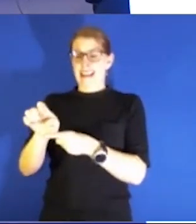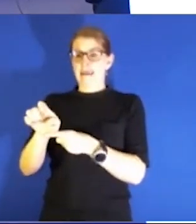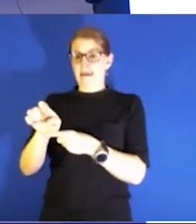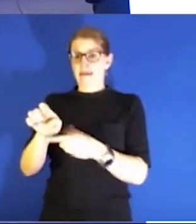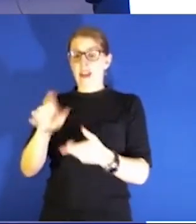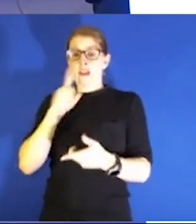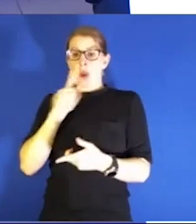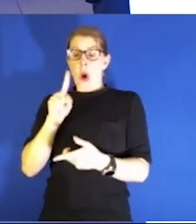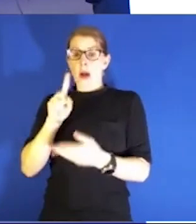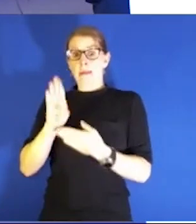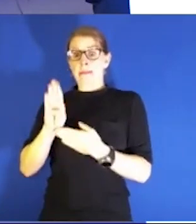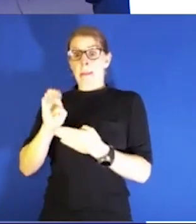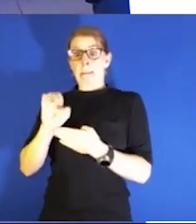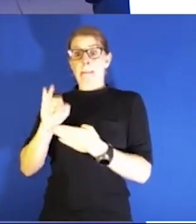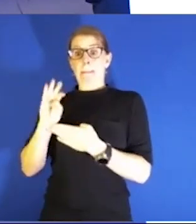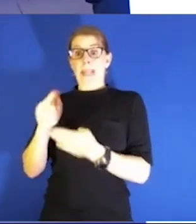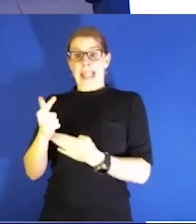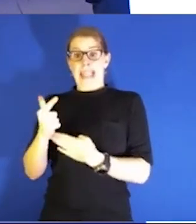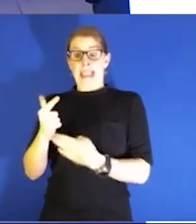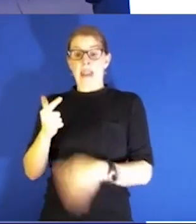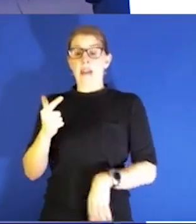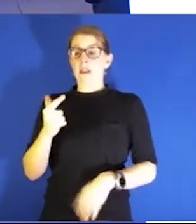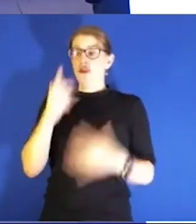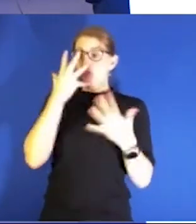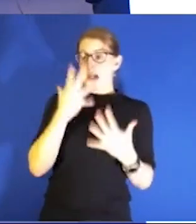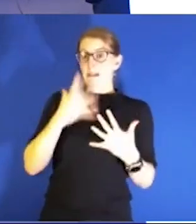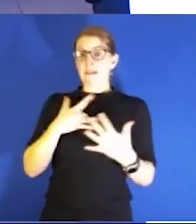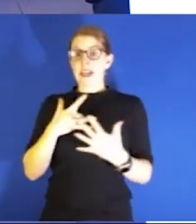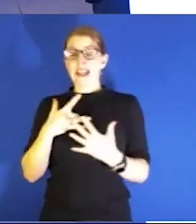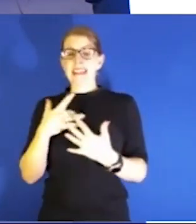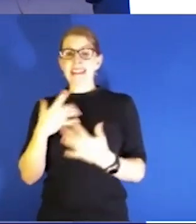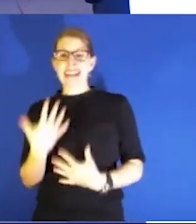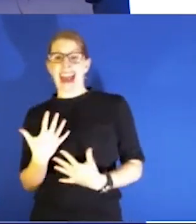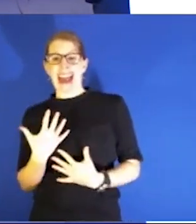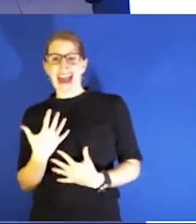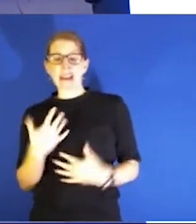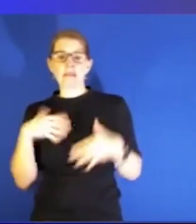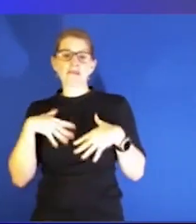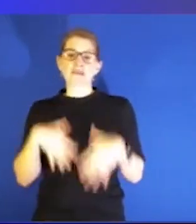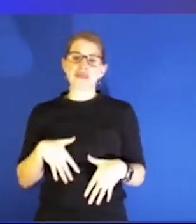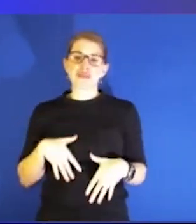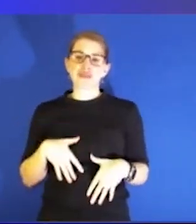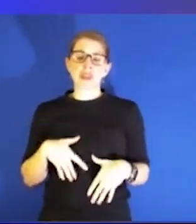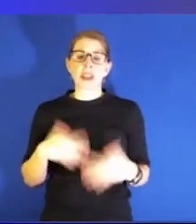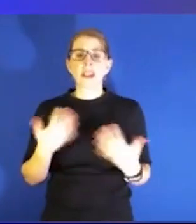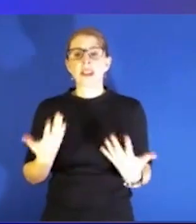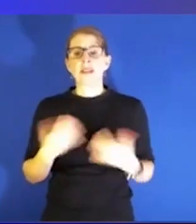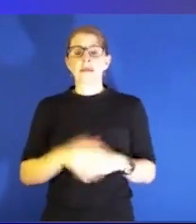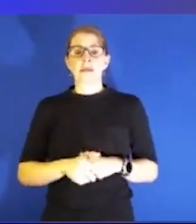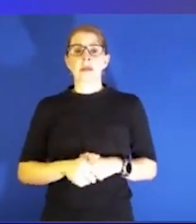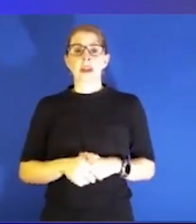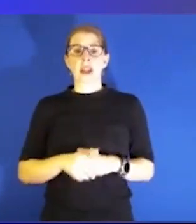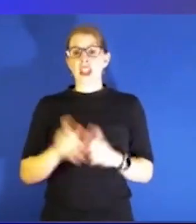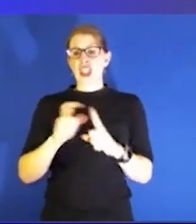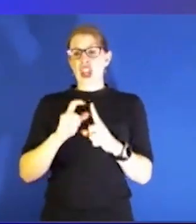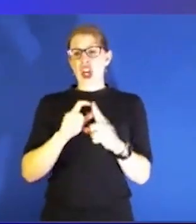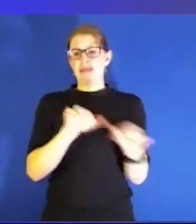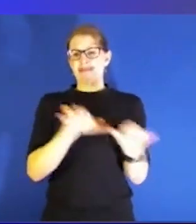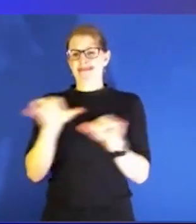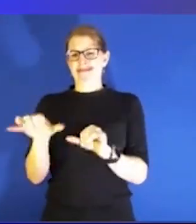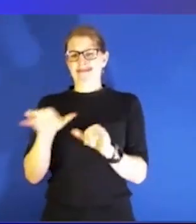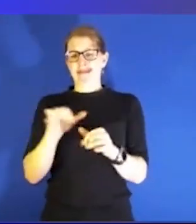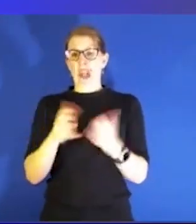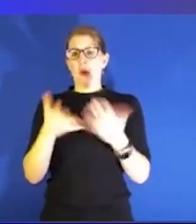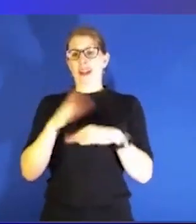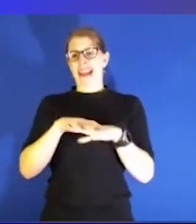the difference between grief and just feeling sad and bummed out or maybe a little depressed? Yeah. And I think we use those terms kind of synonymously. We kind of overlap them a little